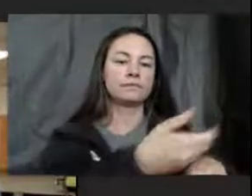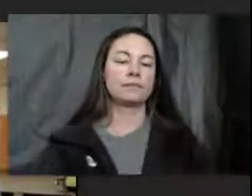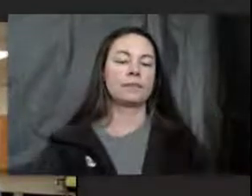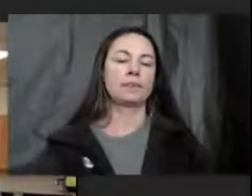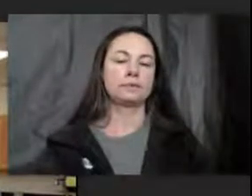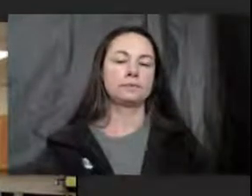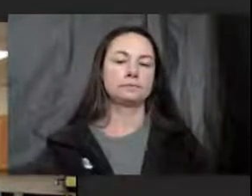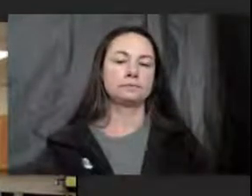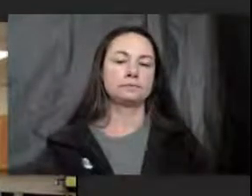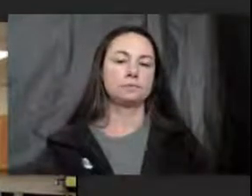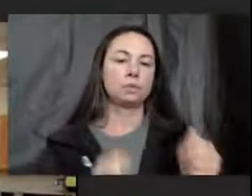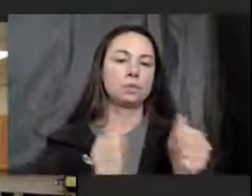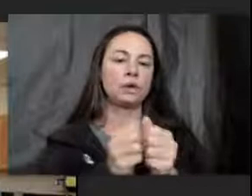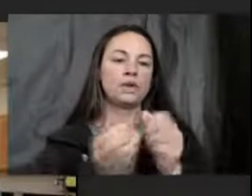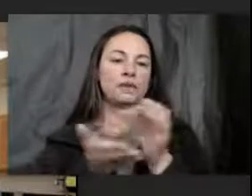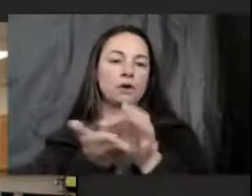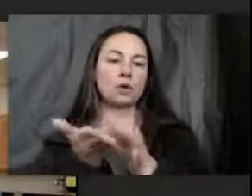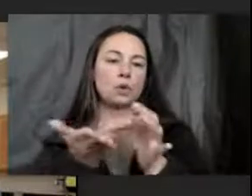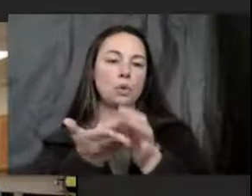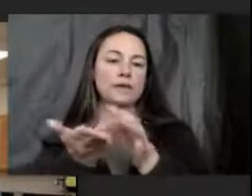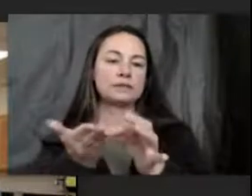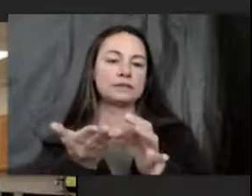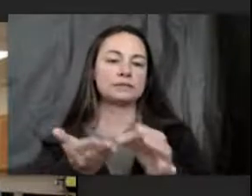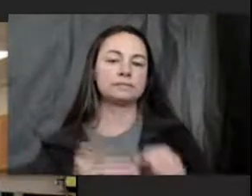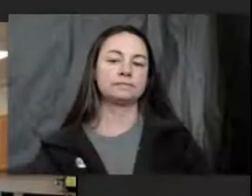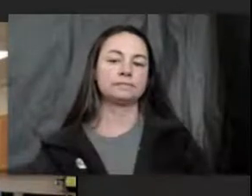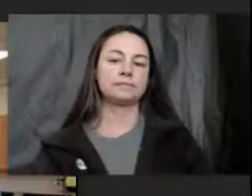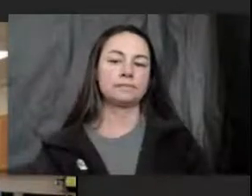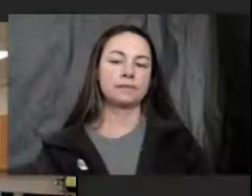sled with some coins in it. Okay.